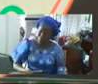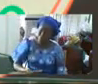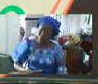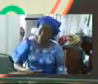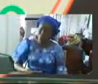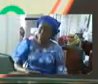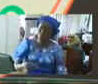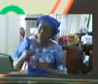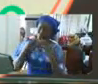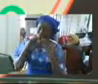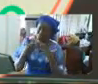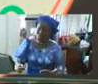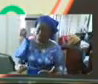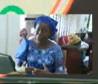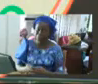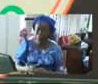welcome. Thank you, Savior.